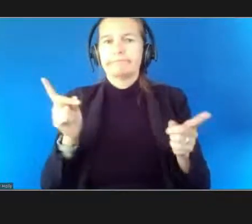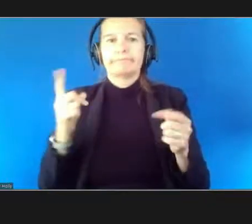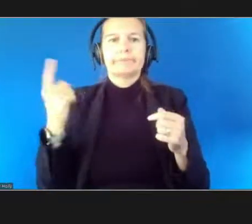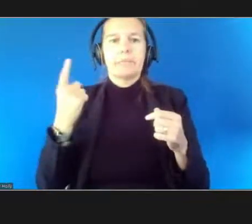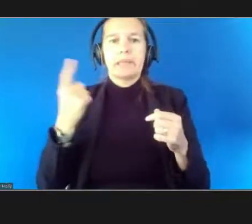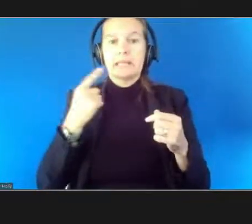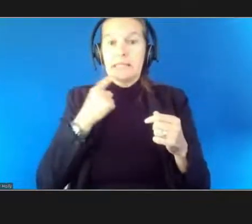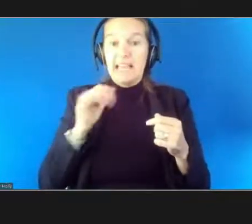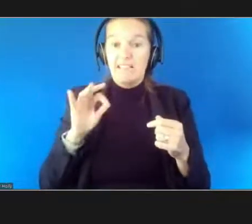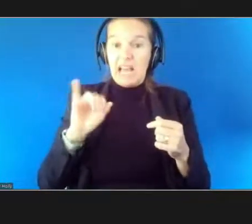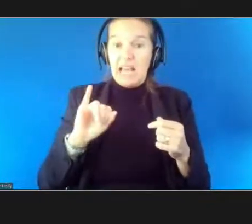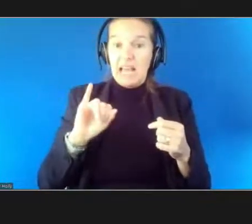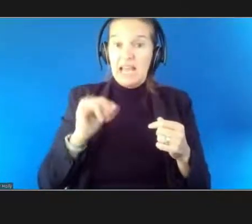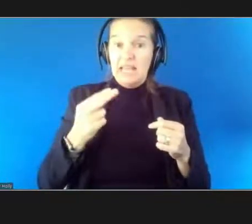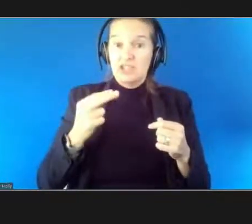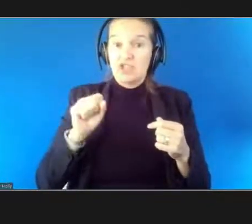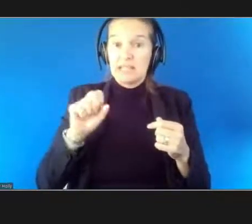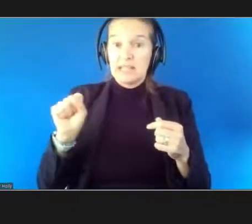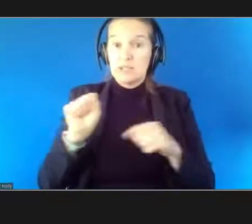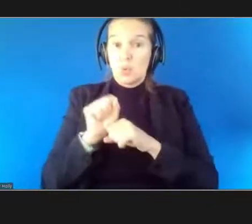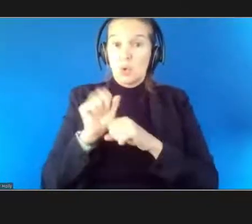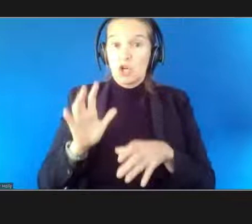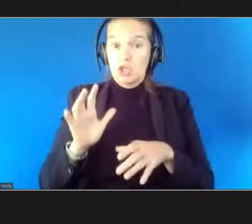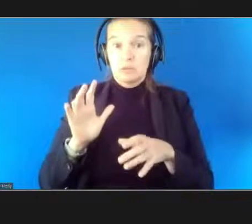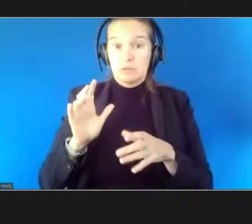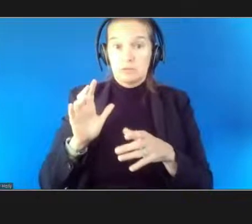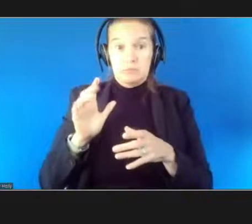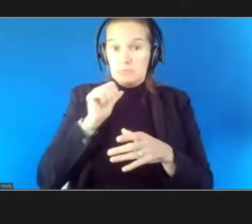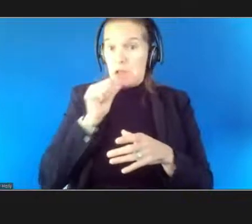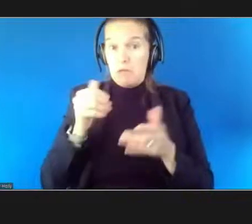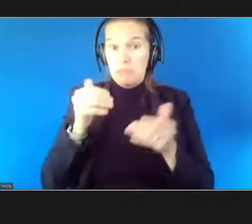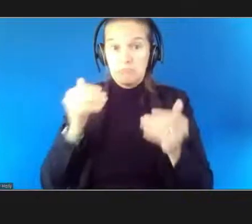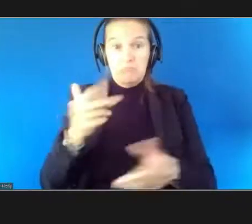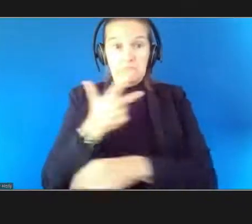if they don't get vaccinated, they can no longer work as an IHSS employee.